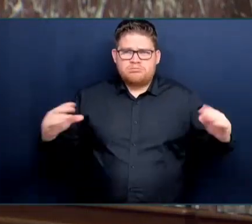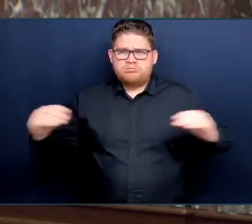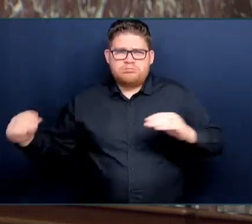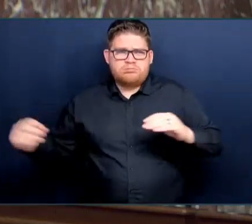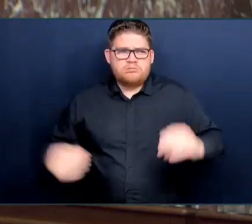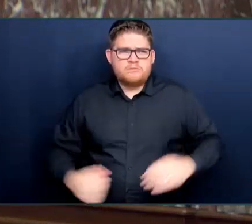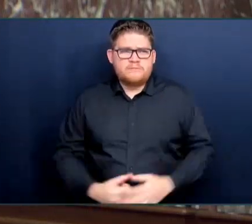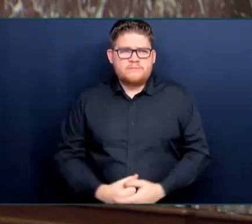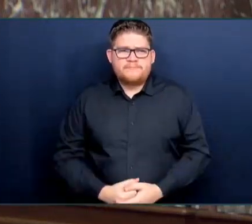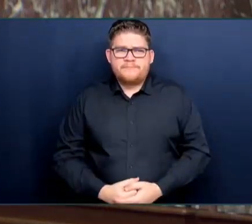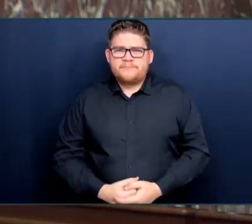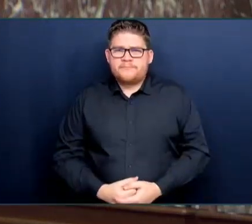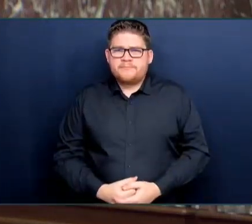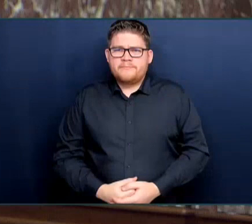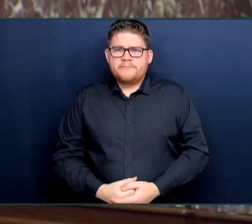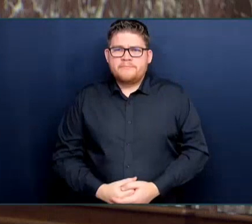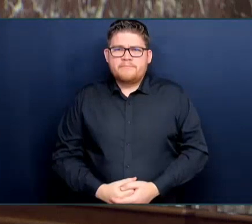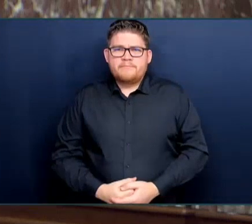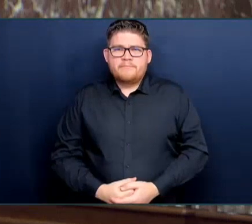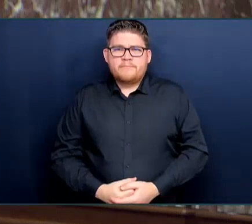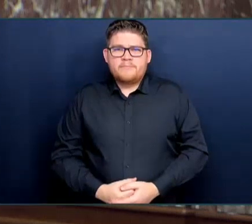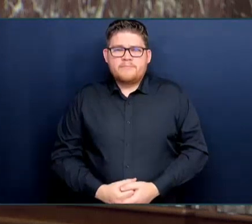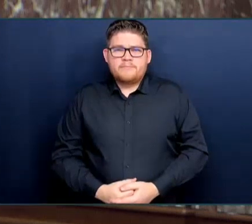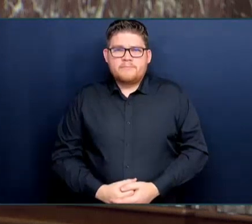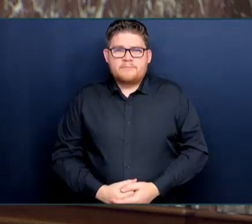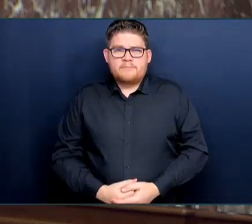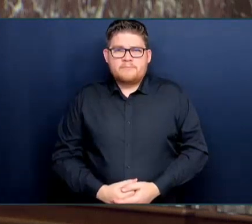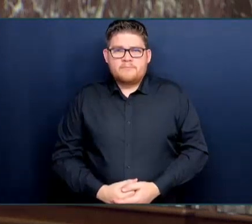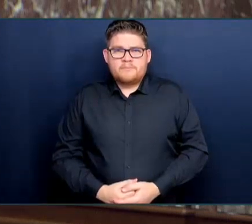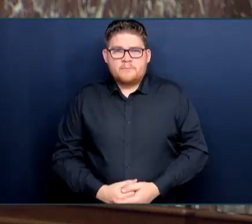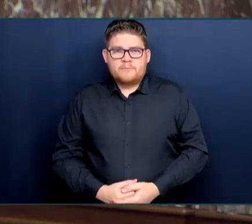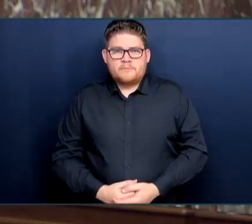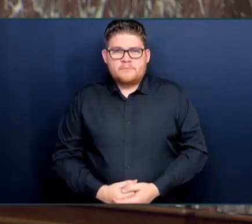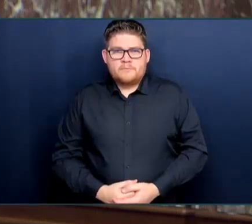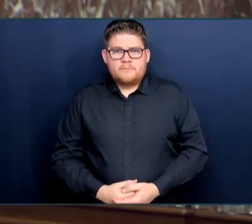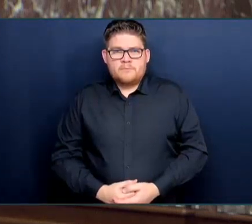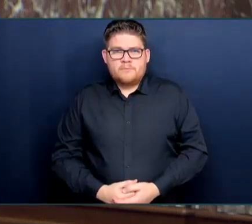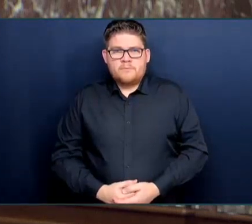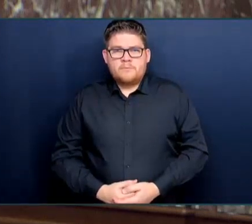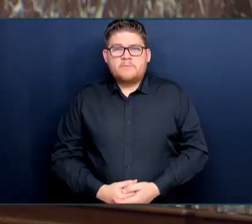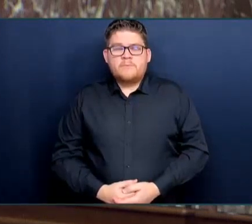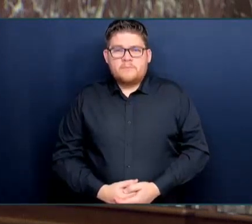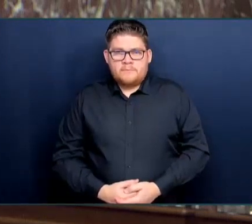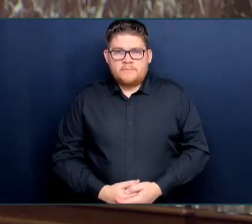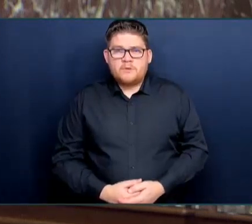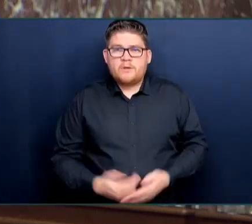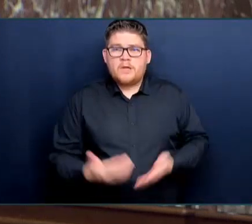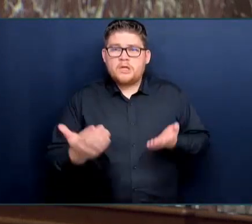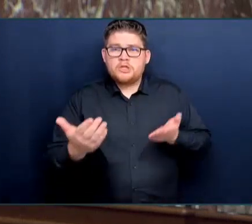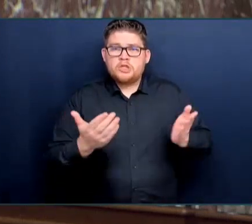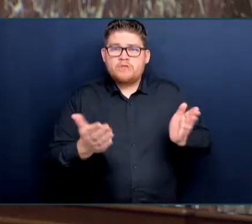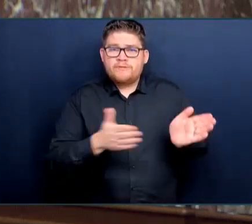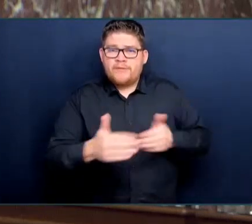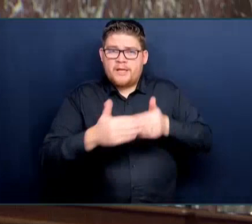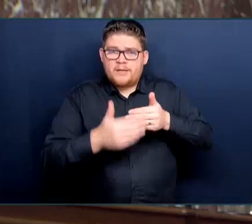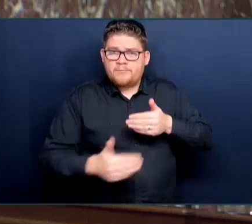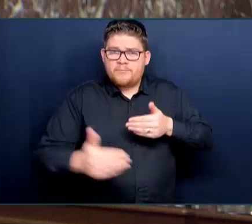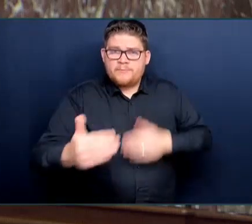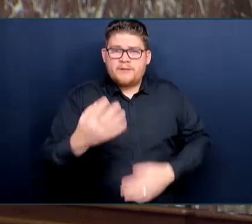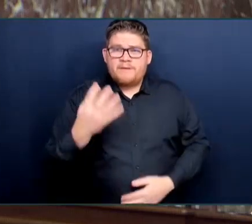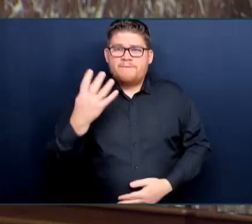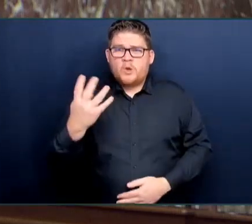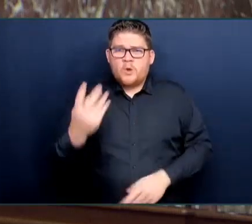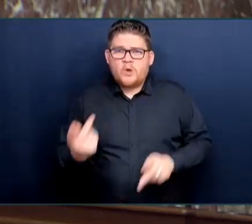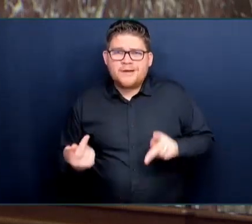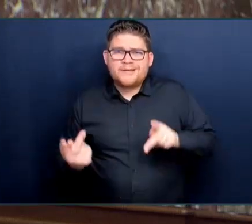The service plan before government quadruples capital investments in public transit in every community around British Columbia that is served by BC Transit,